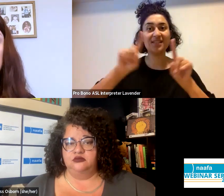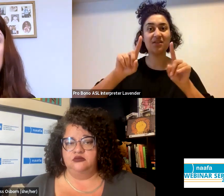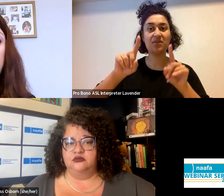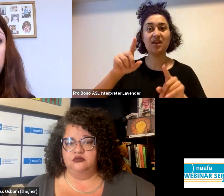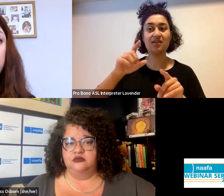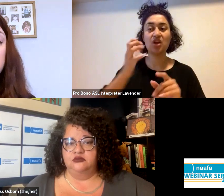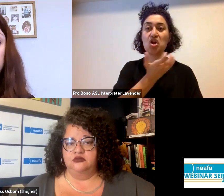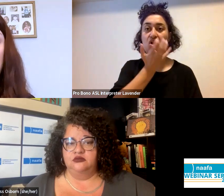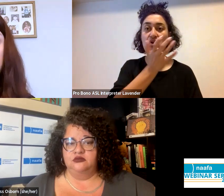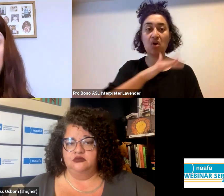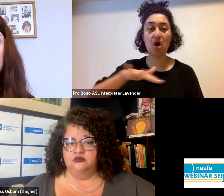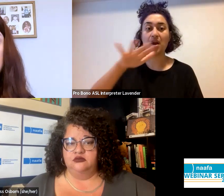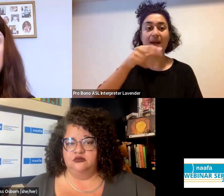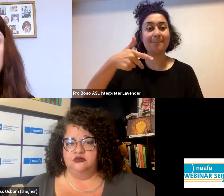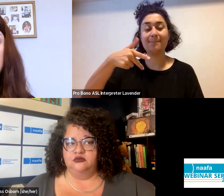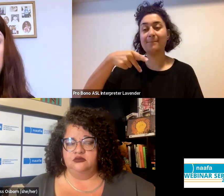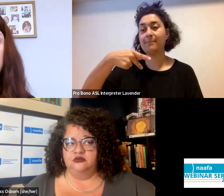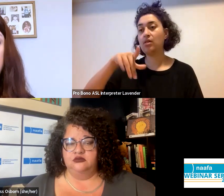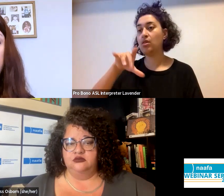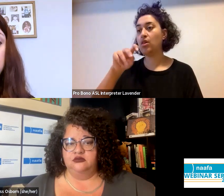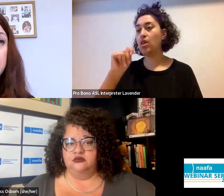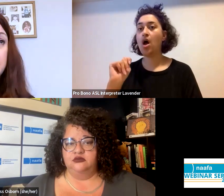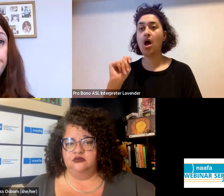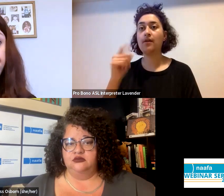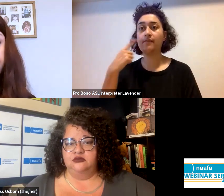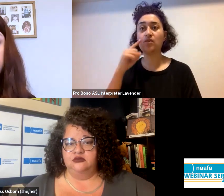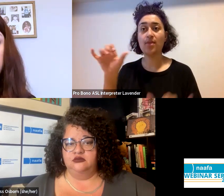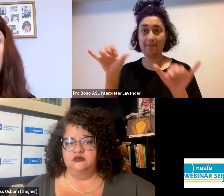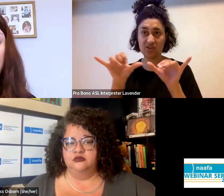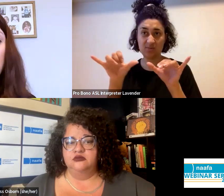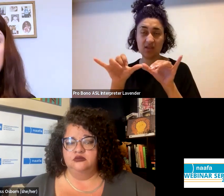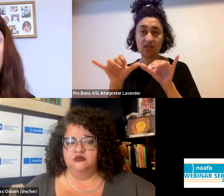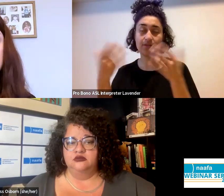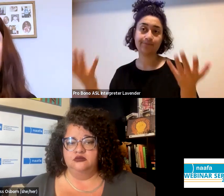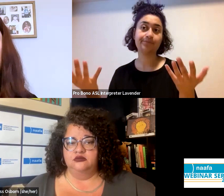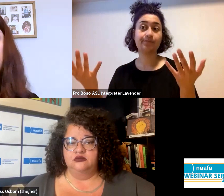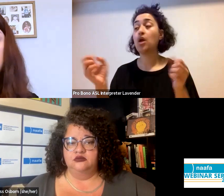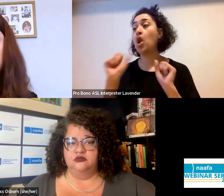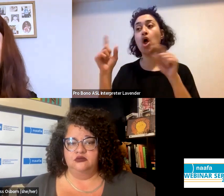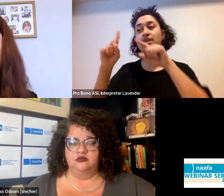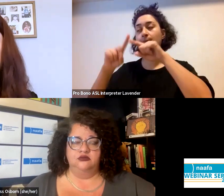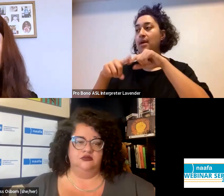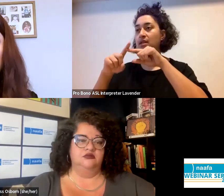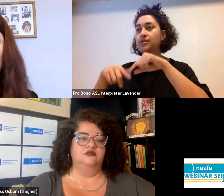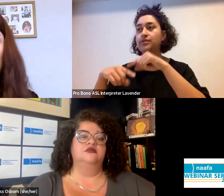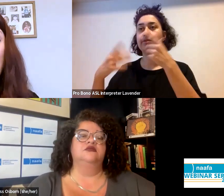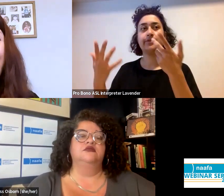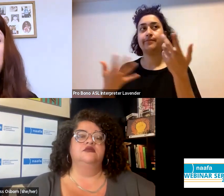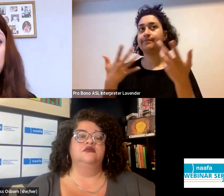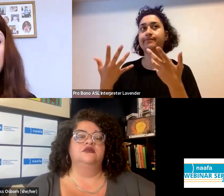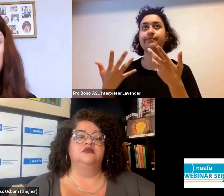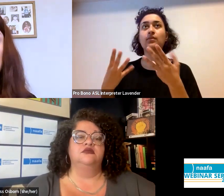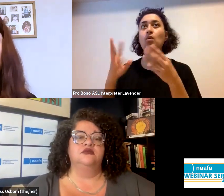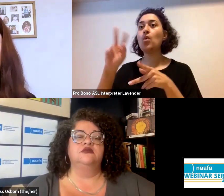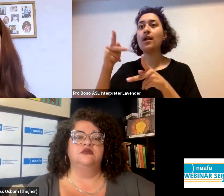plot, to accommodate the measurements. It all depends on what